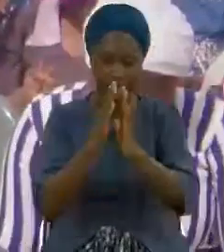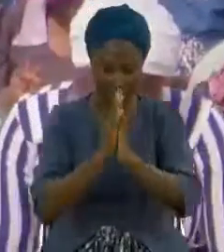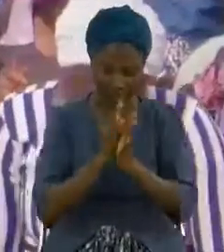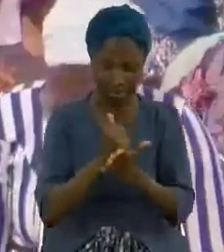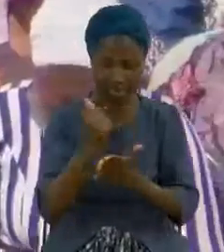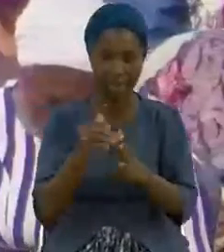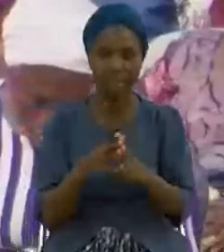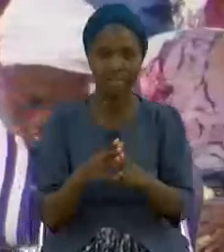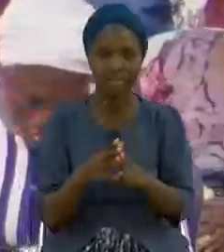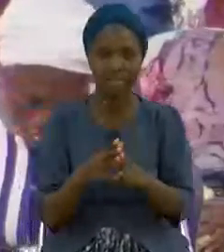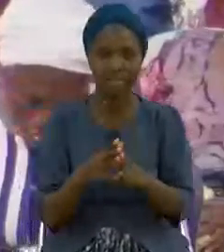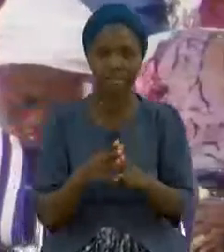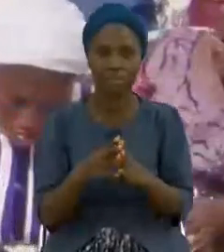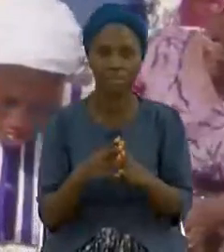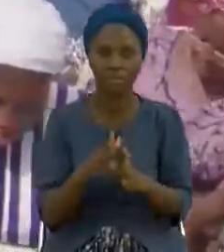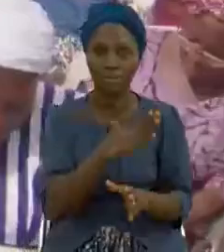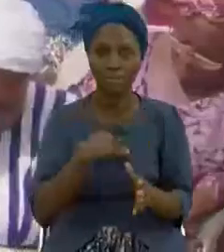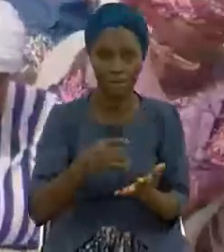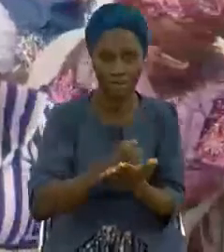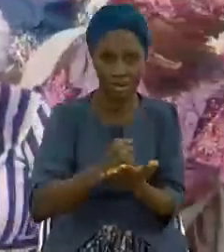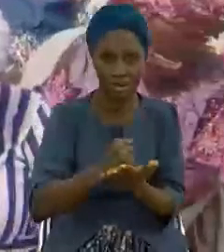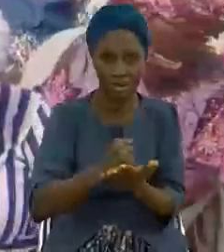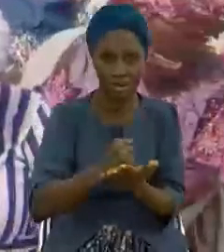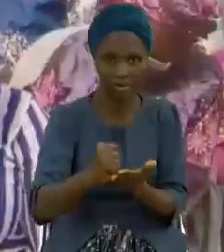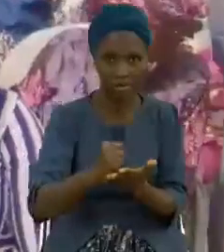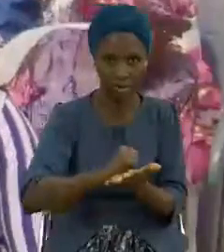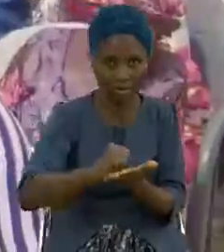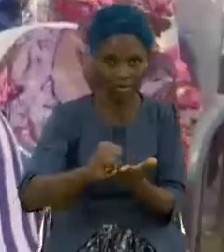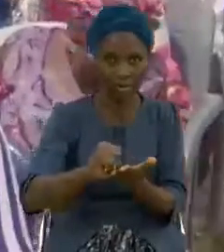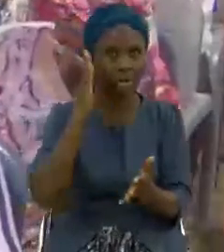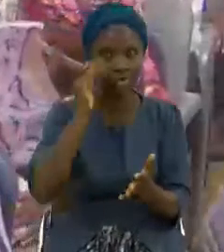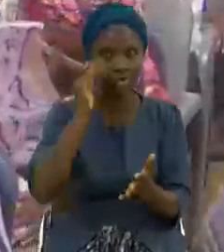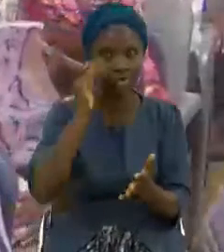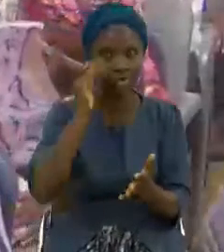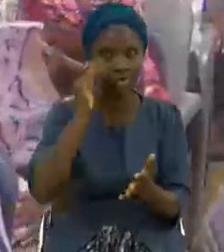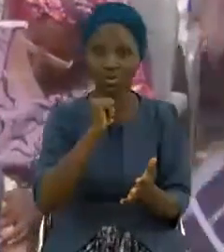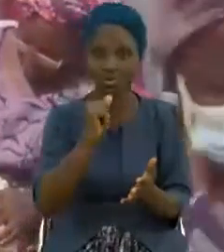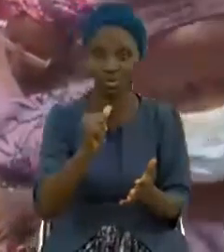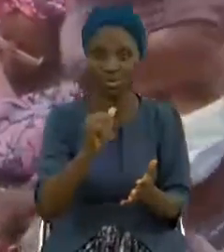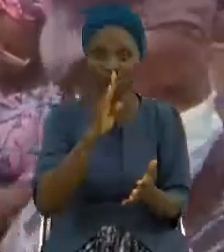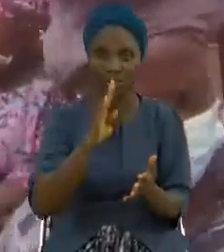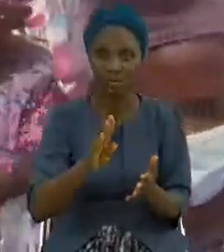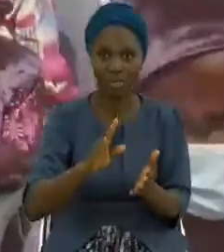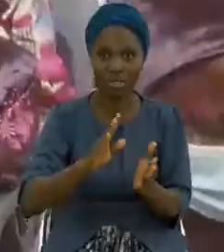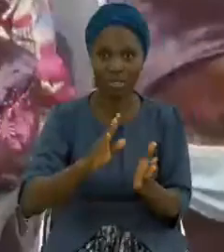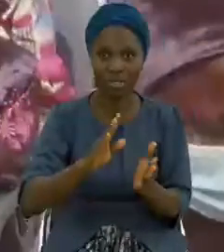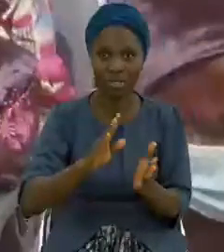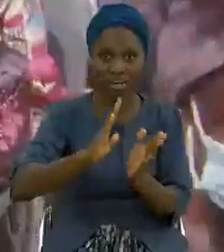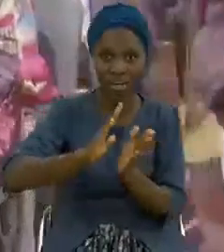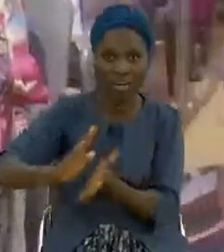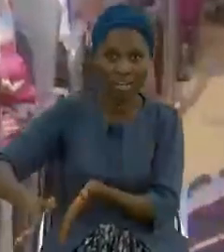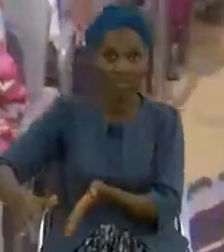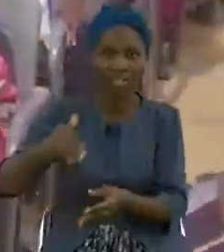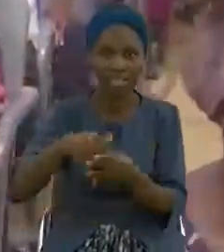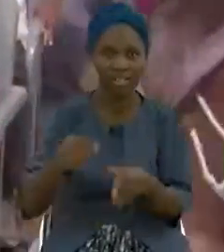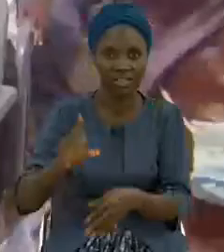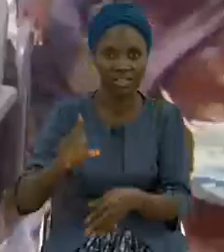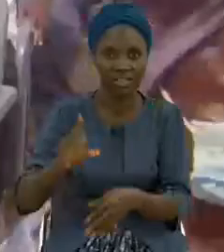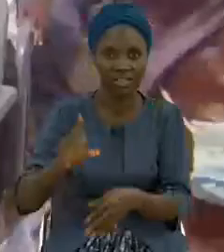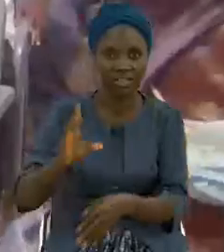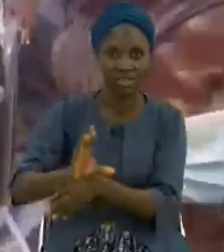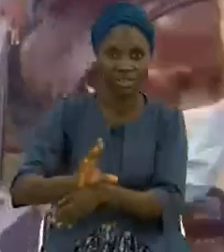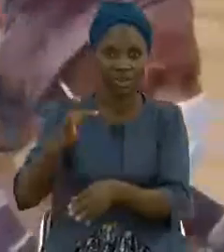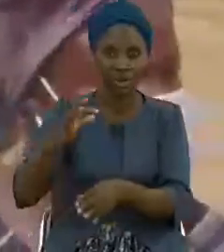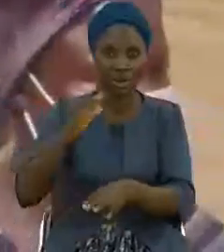sanctification will not be left in the church, on the pew. After we have heard the word